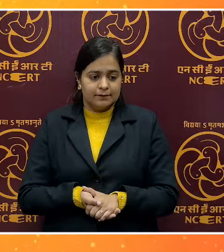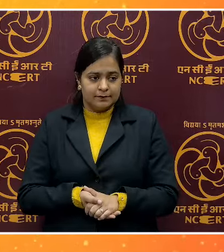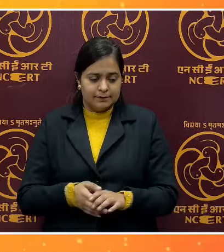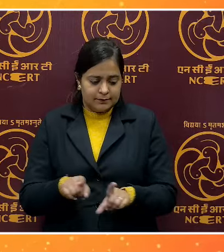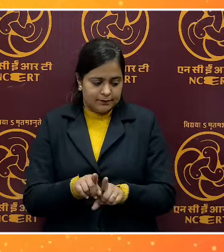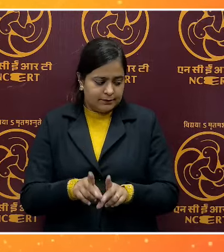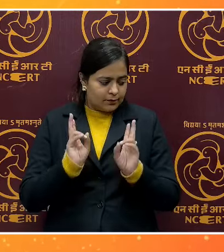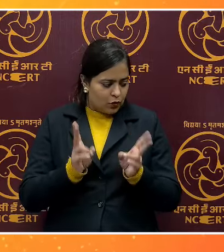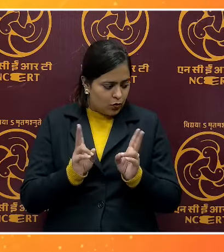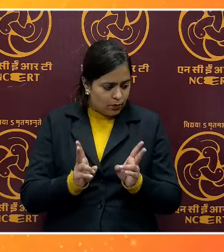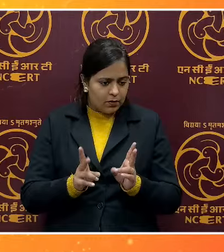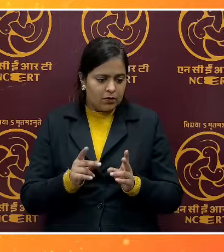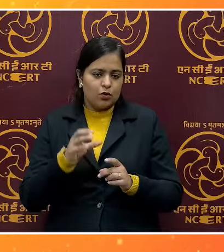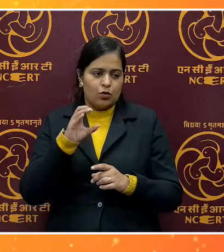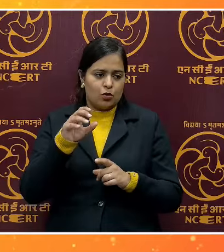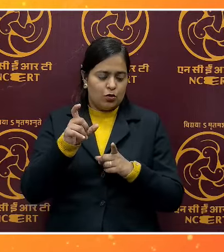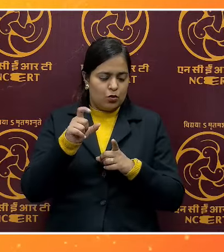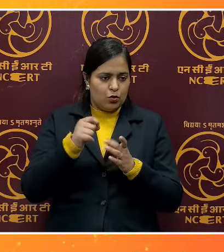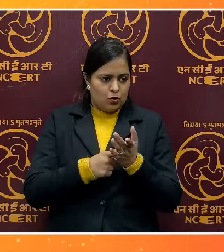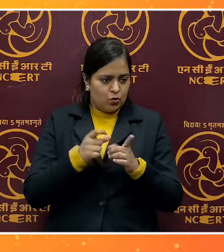of coordination compounds.